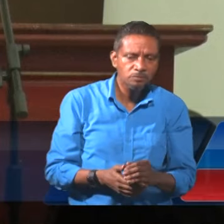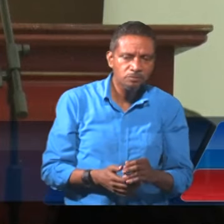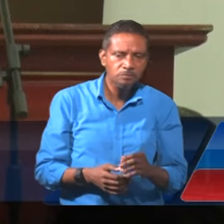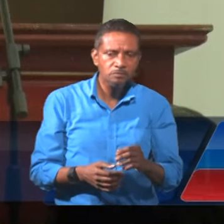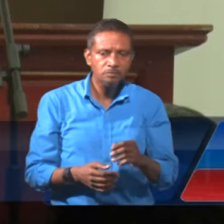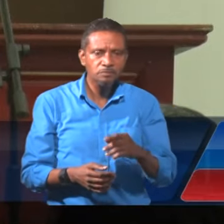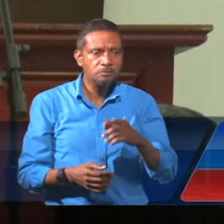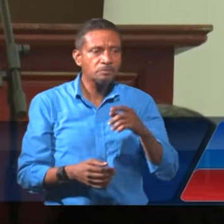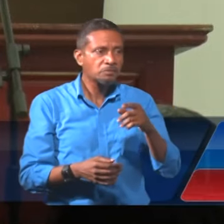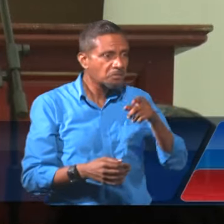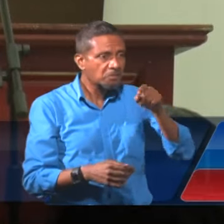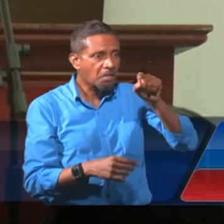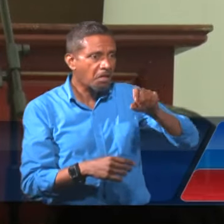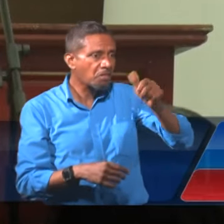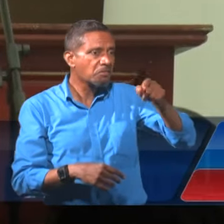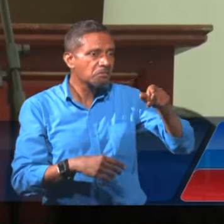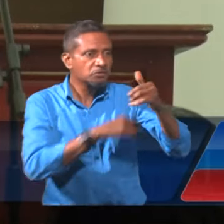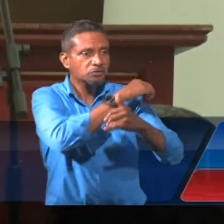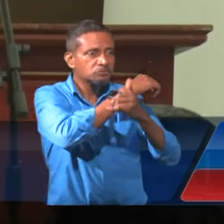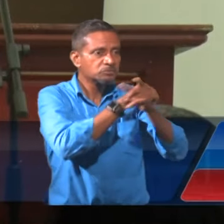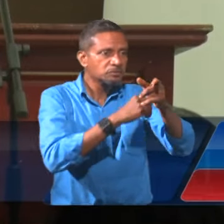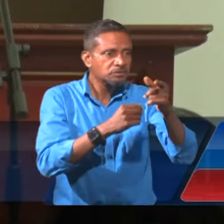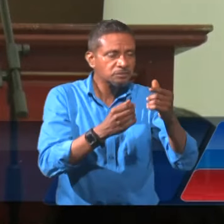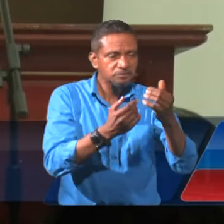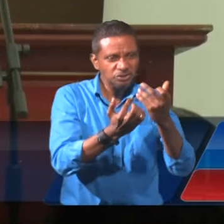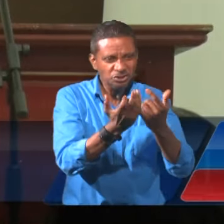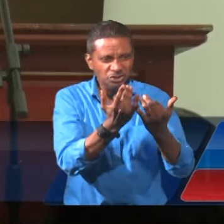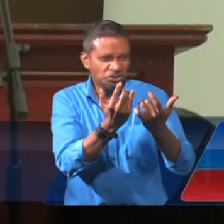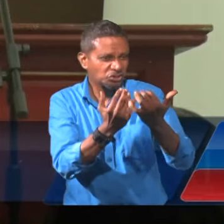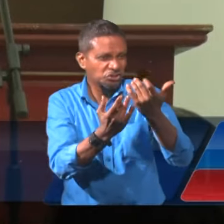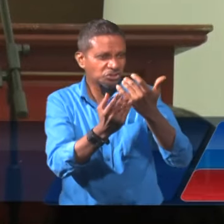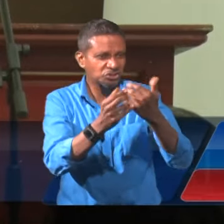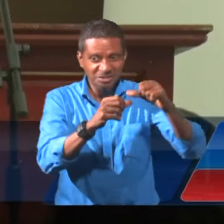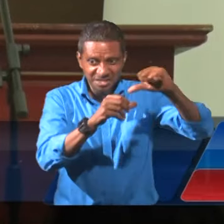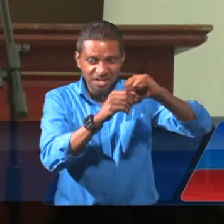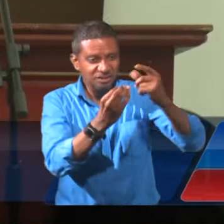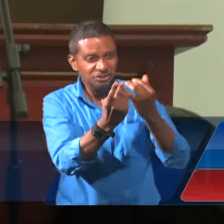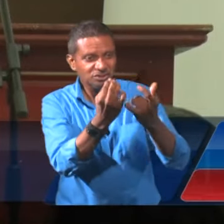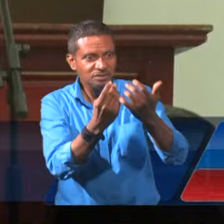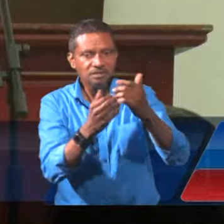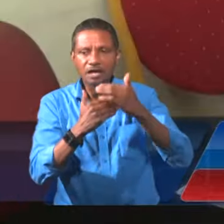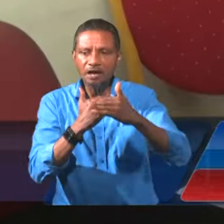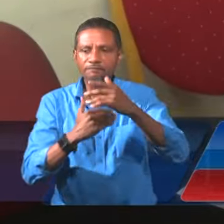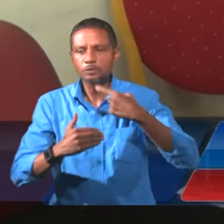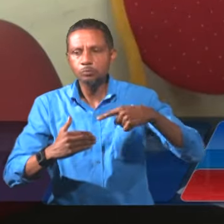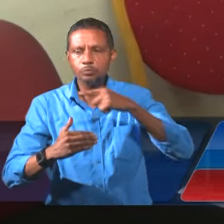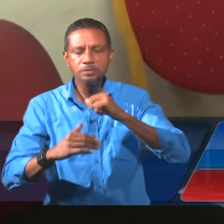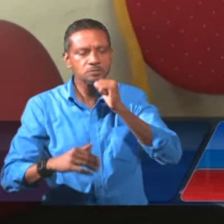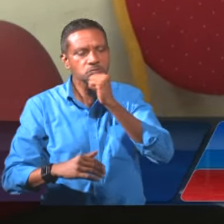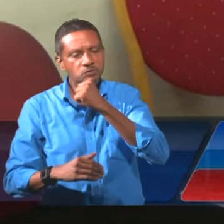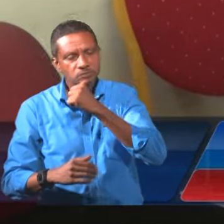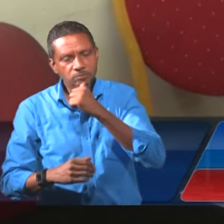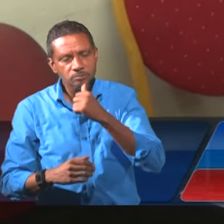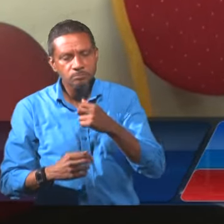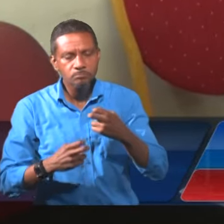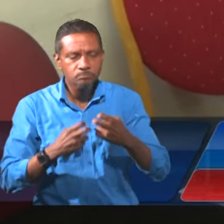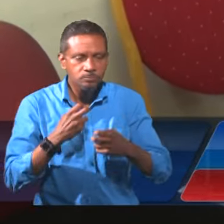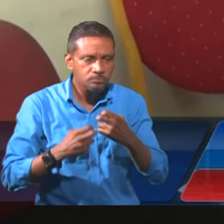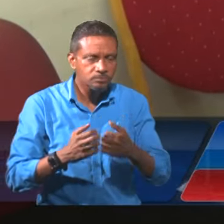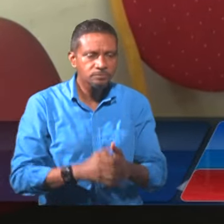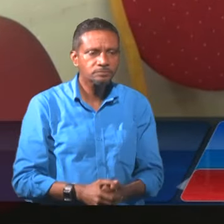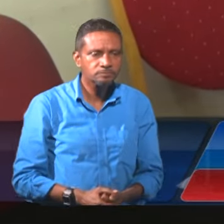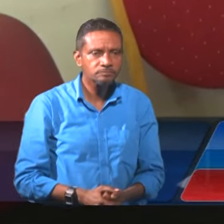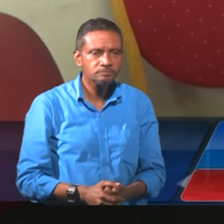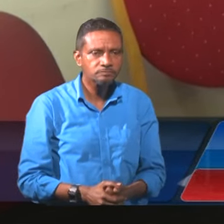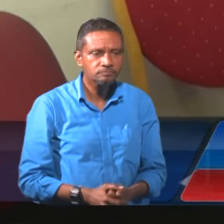the gases and we suffer. That's what you have to understand. The MarVista Institute will be hosting their ninth